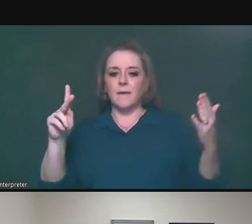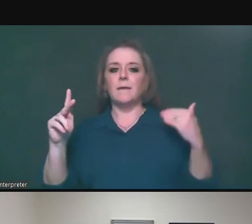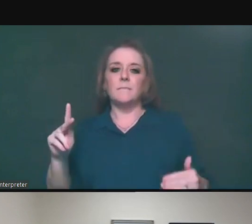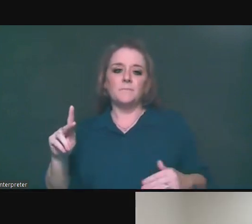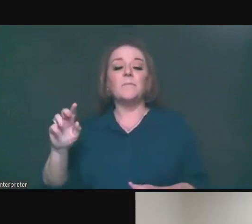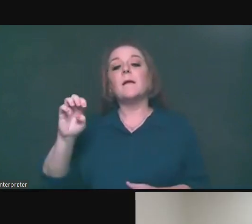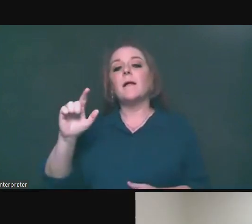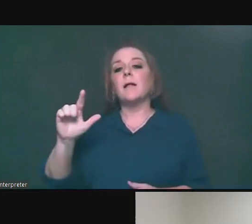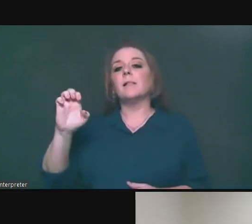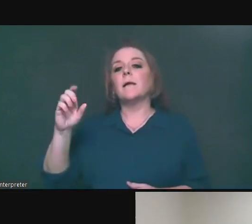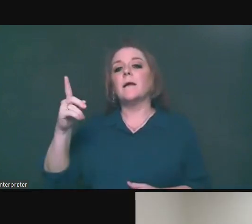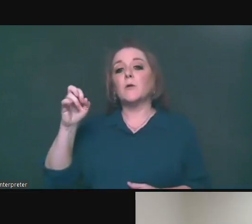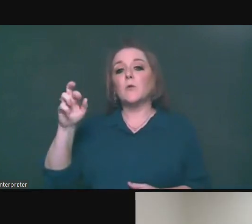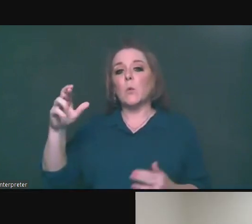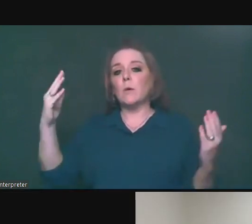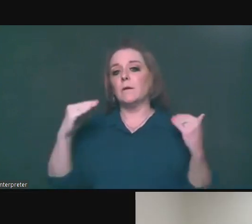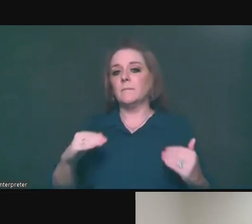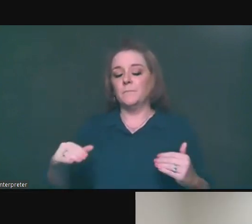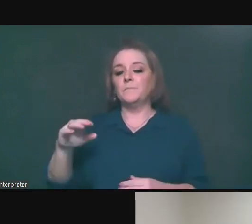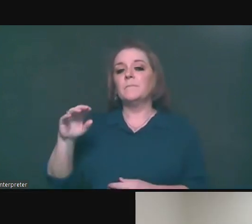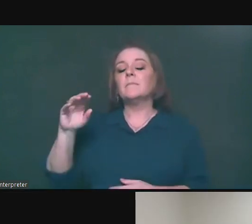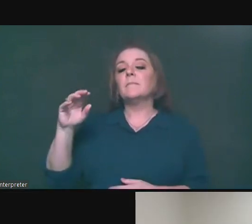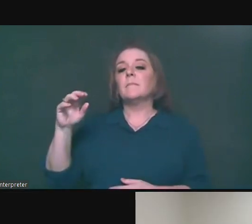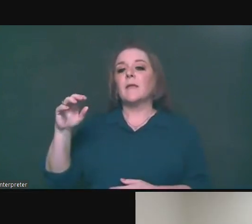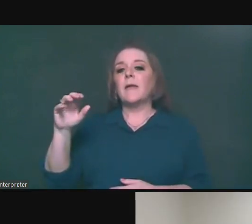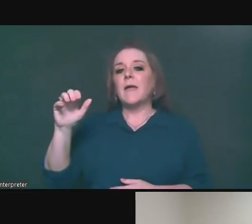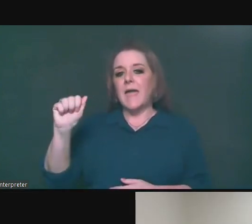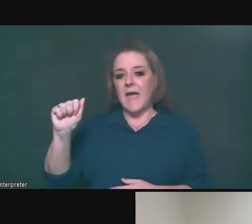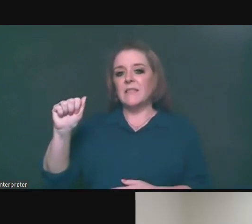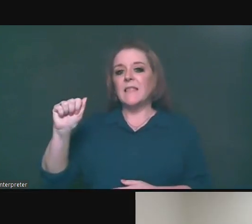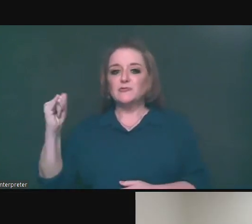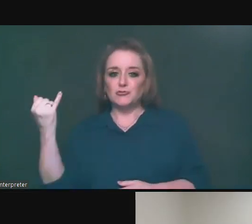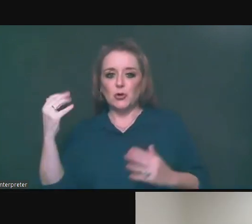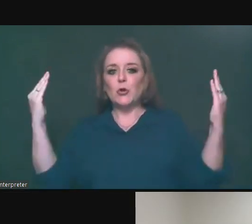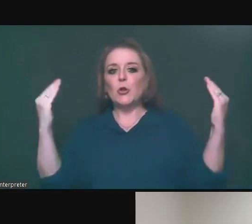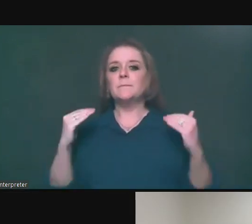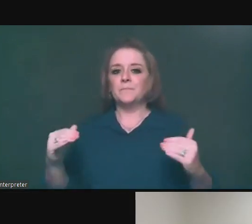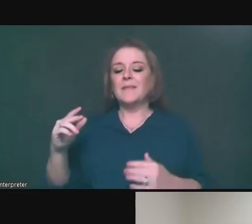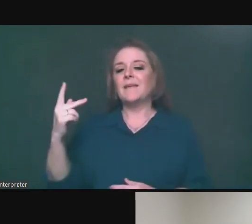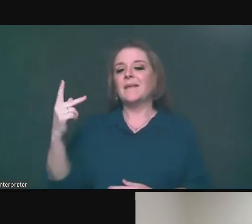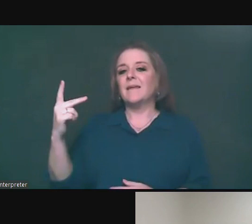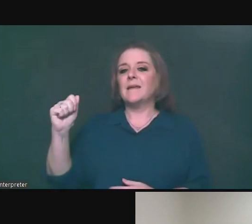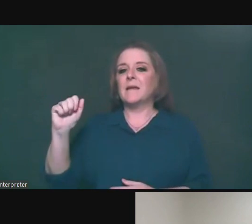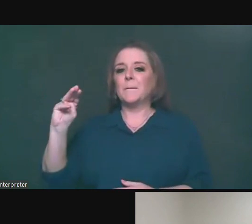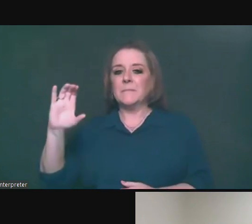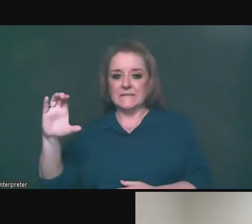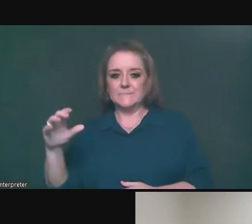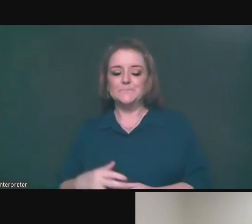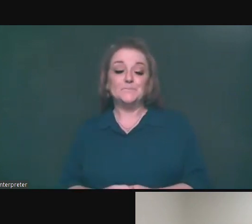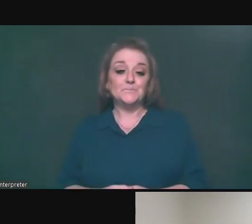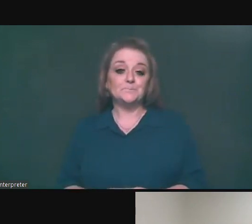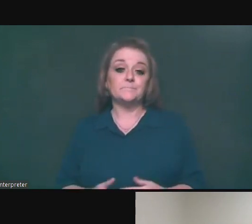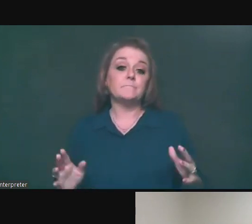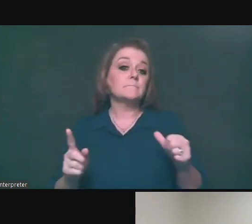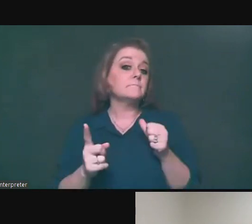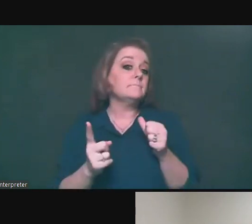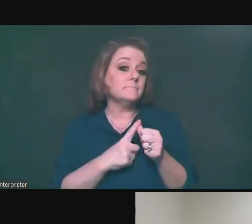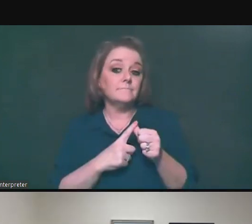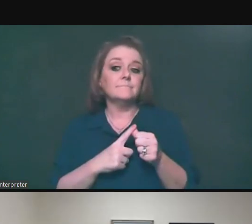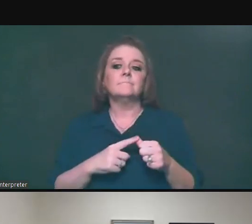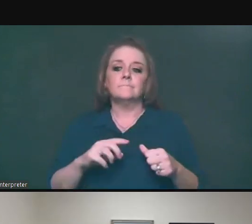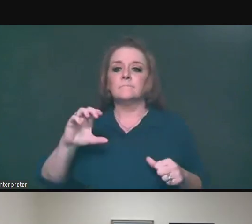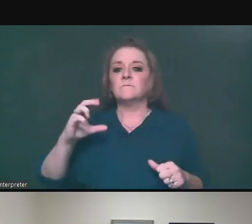El Editor, Matt Dotre, Avalanche Journal, and Matthew Stell with KMAC. So let's start things off with Christy